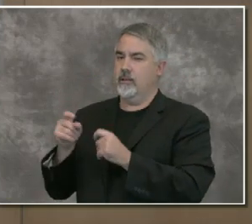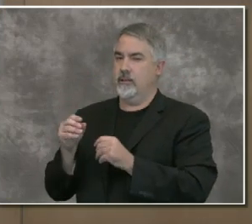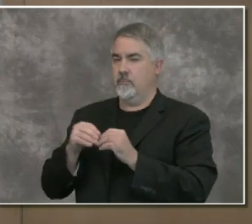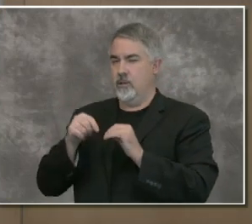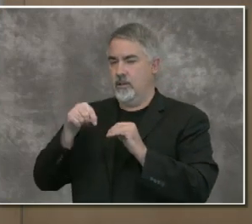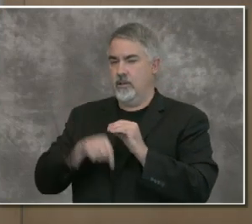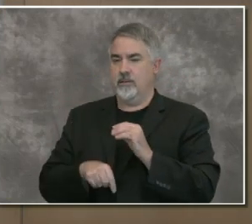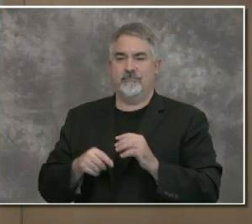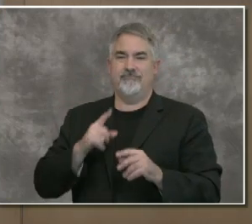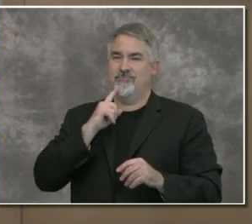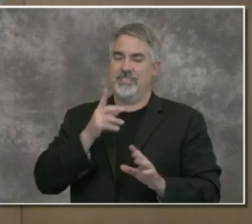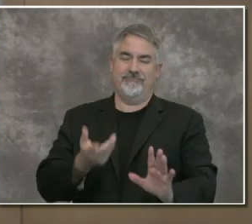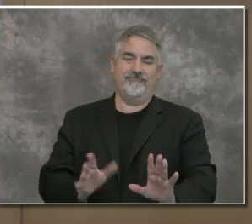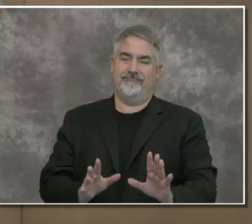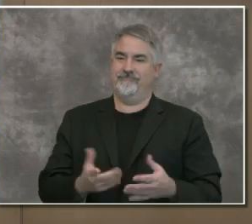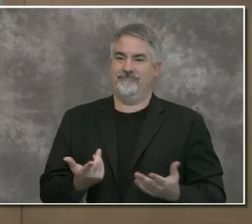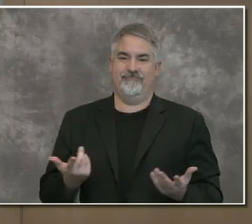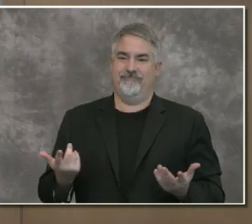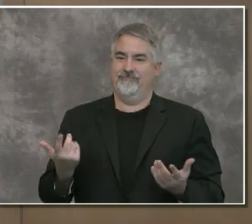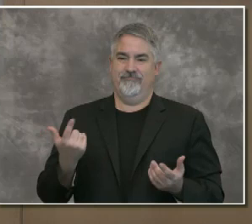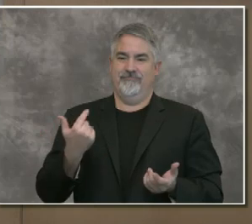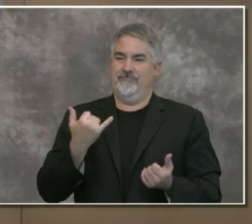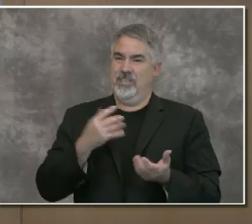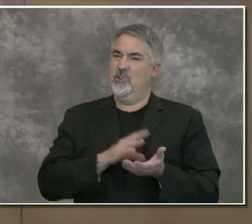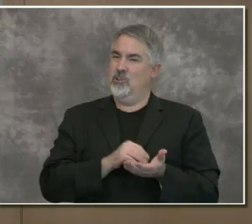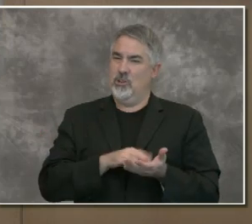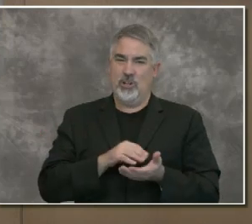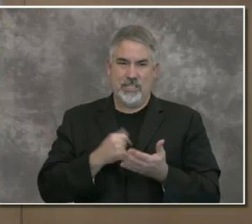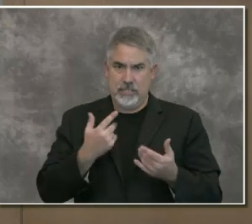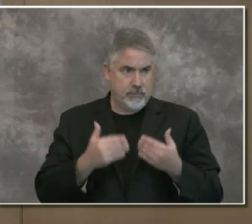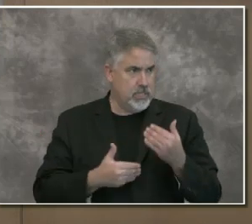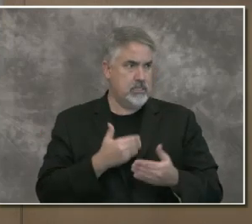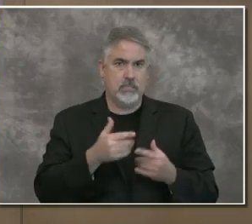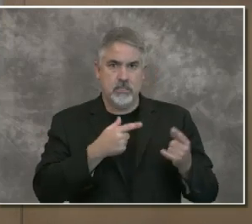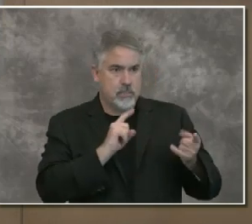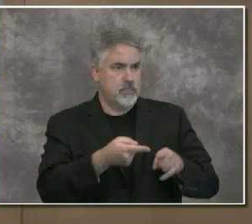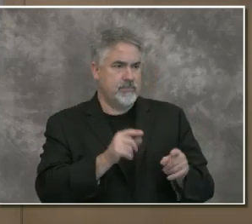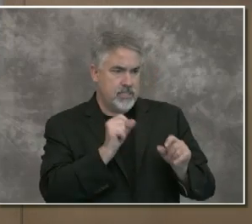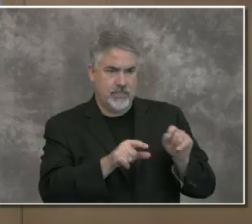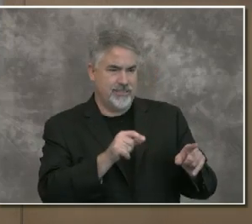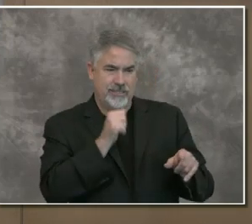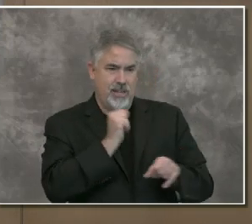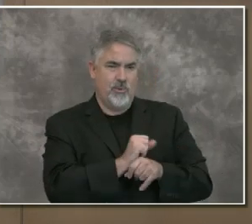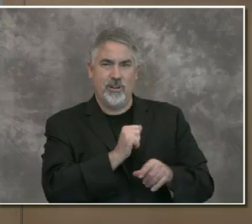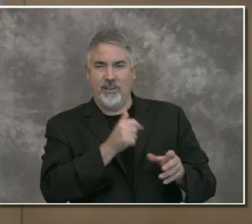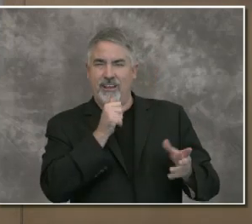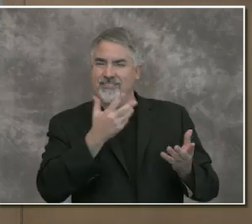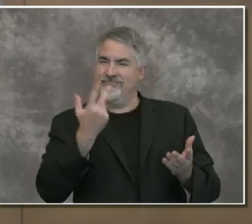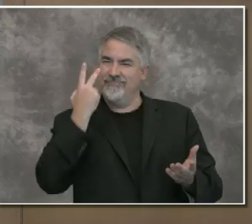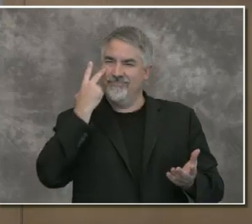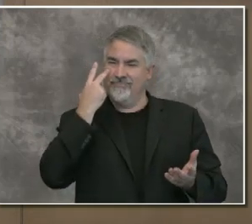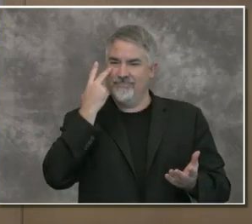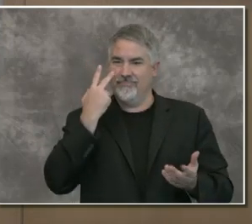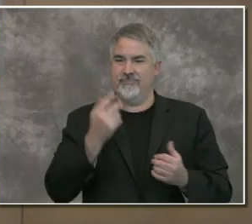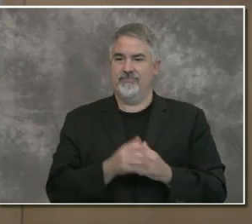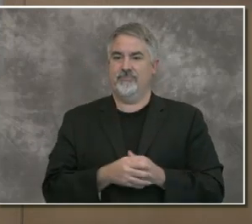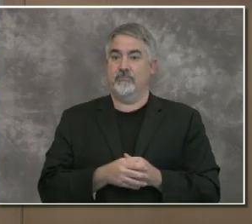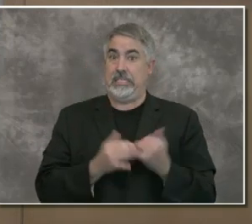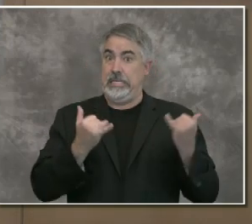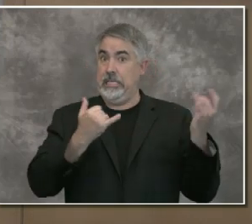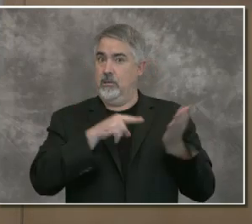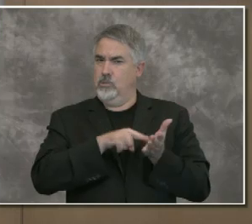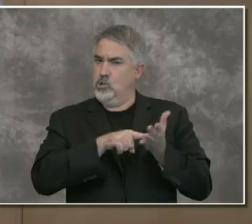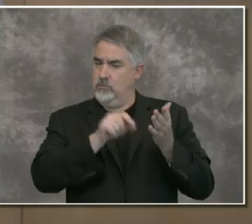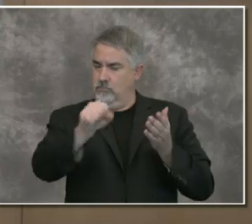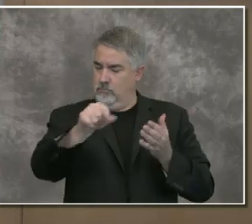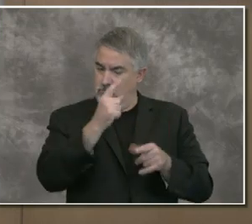lot of things to learn. There are probably good studies going on as we speak in